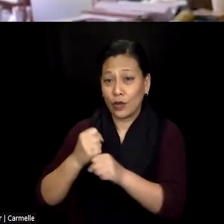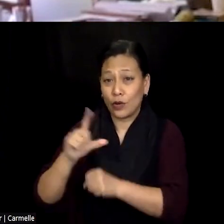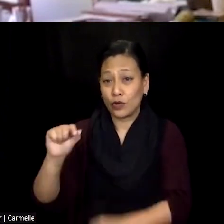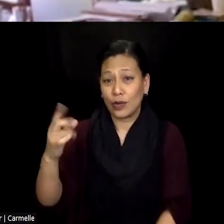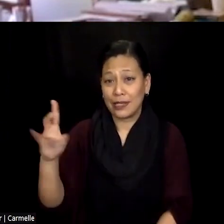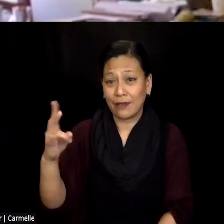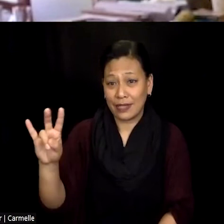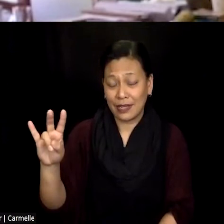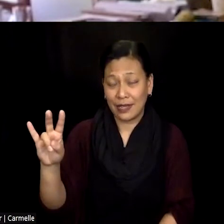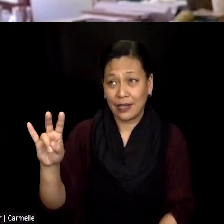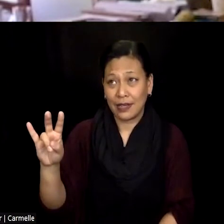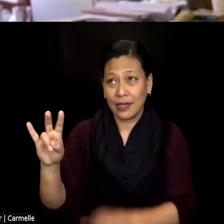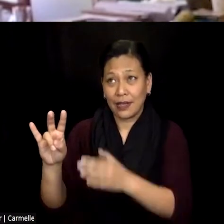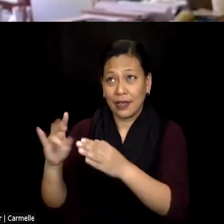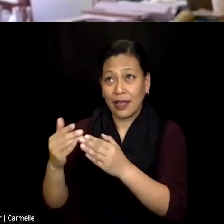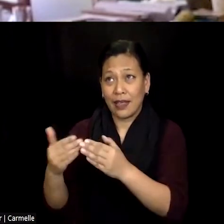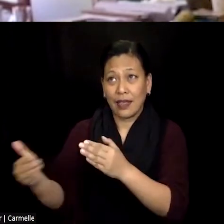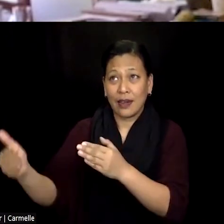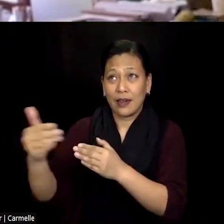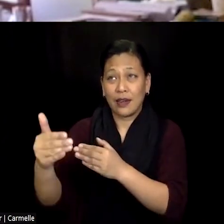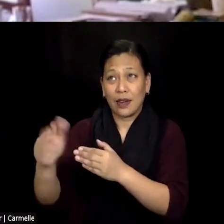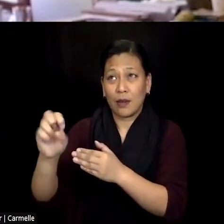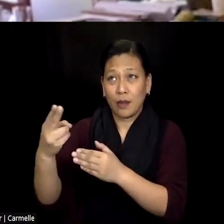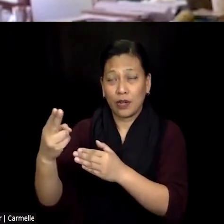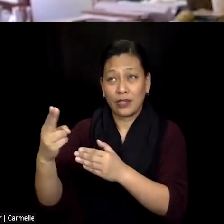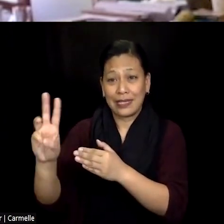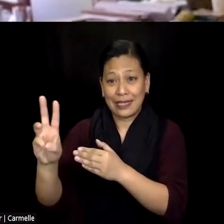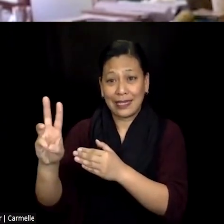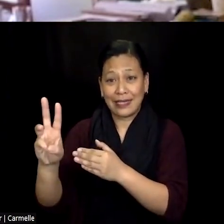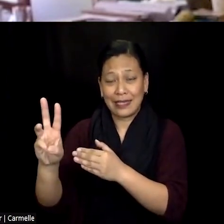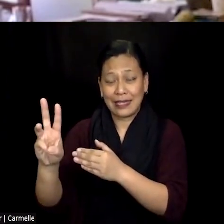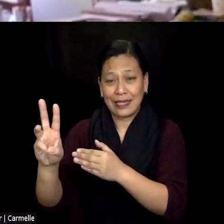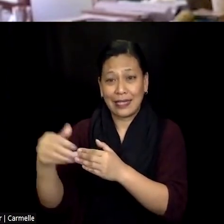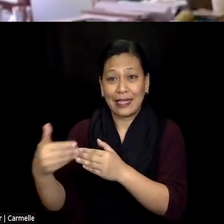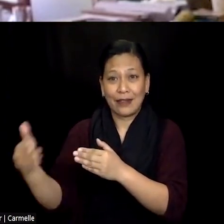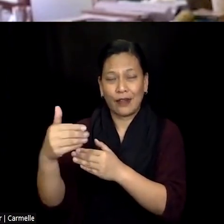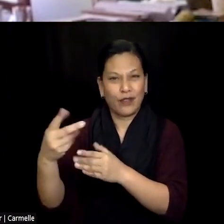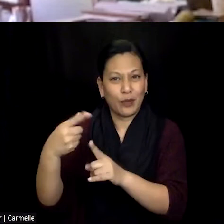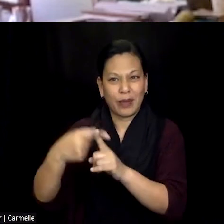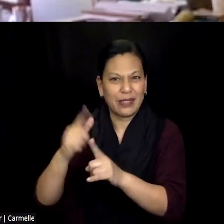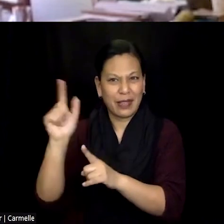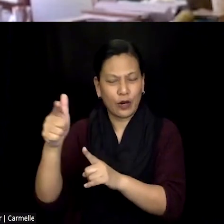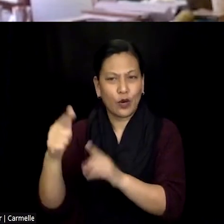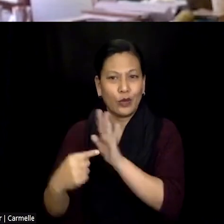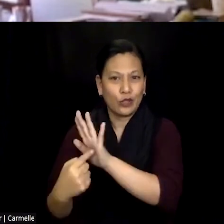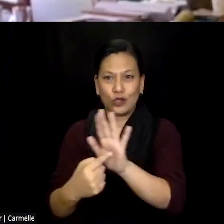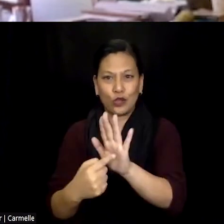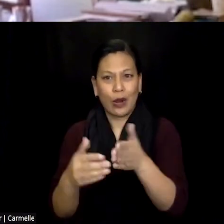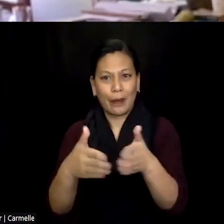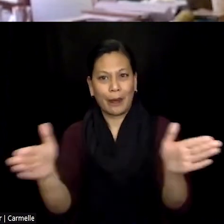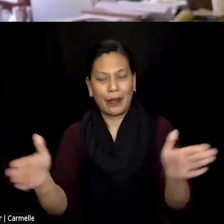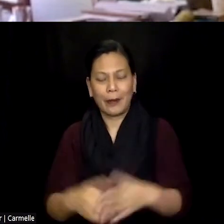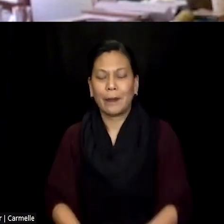we screened it on March 6th, 2018 in Austin, Texas, at South by Southwest. Mm-hmm. It had its world